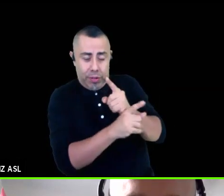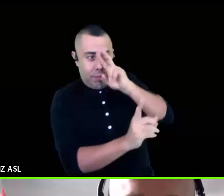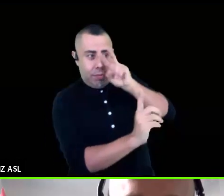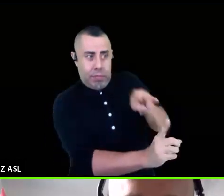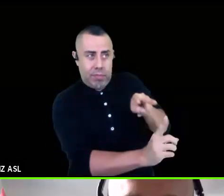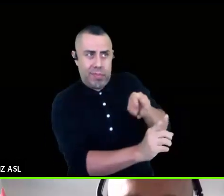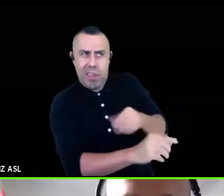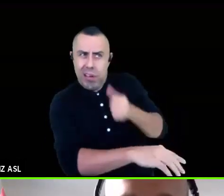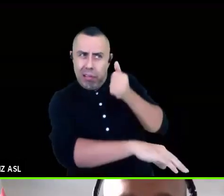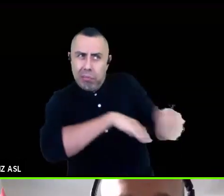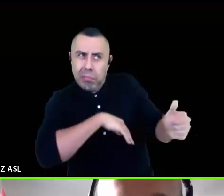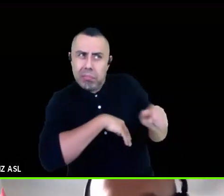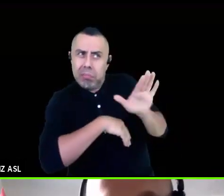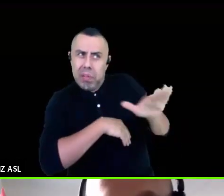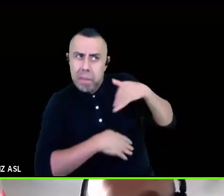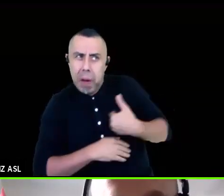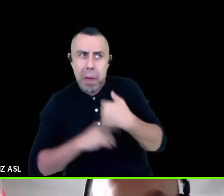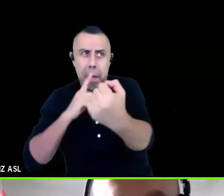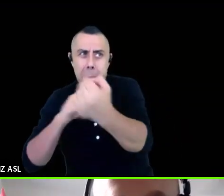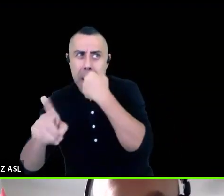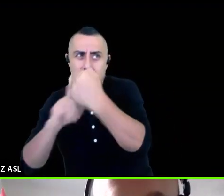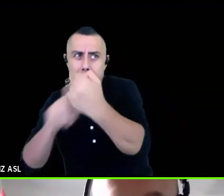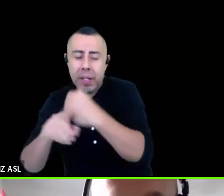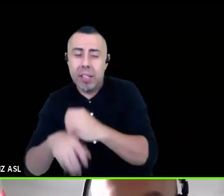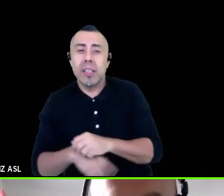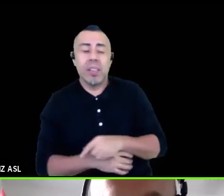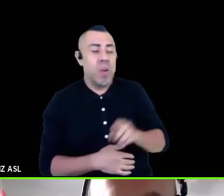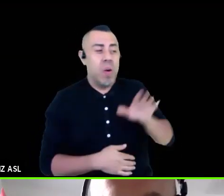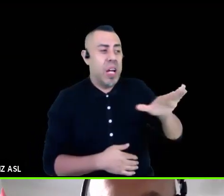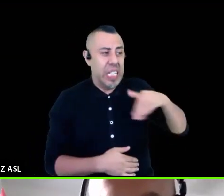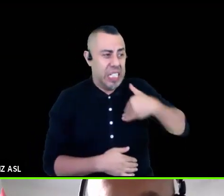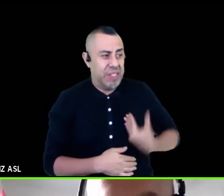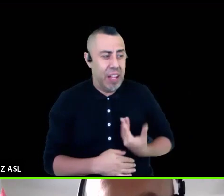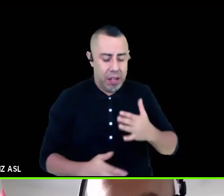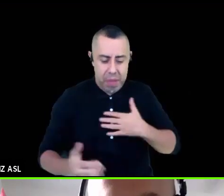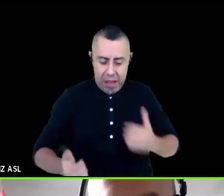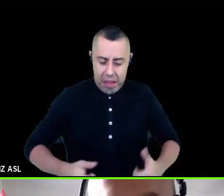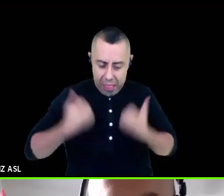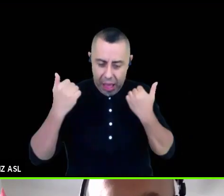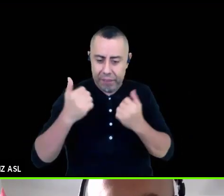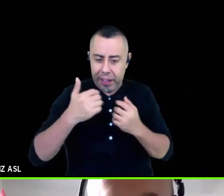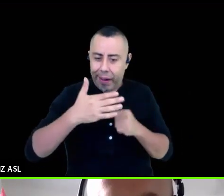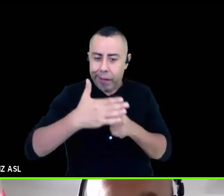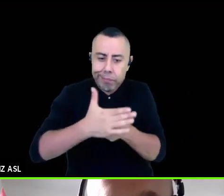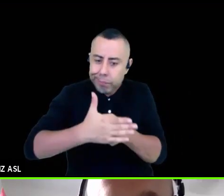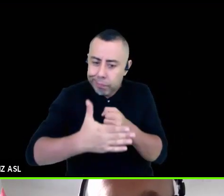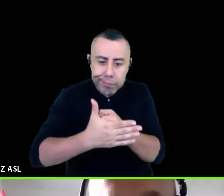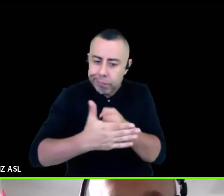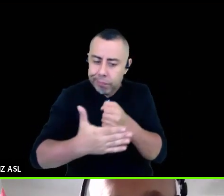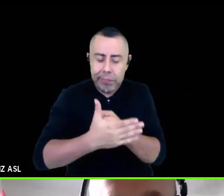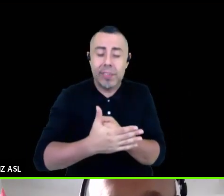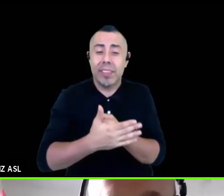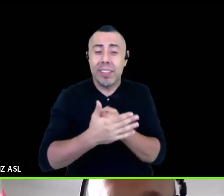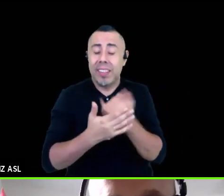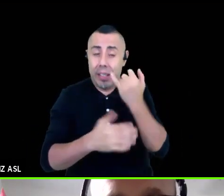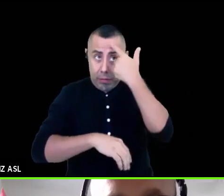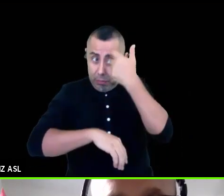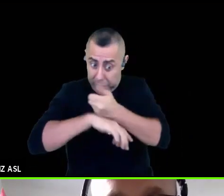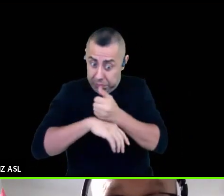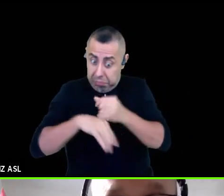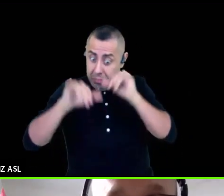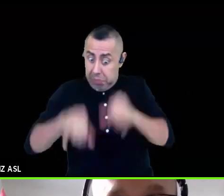way of his life, they can't have a real relationship. They're actually not gonna know love, as opposed to